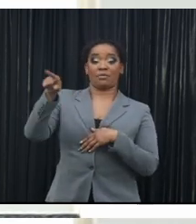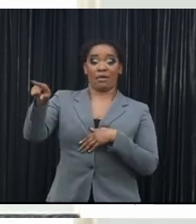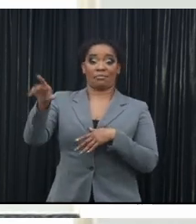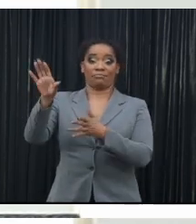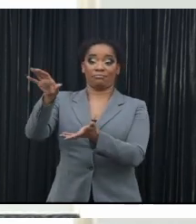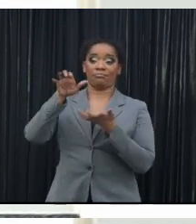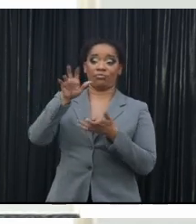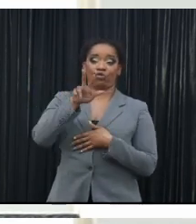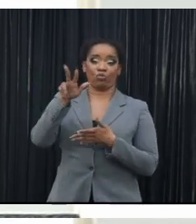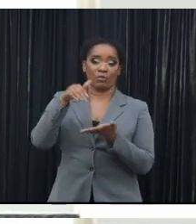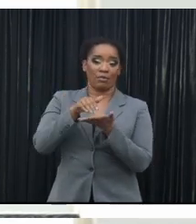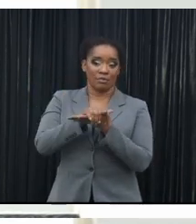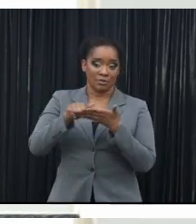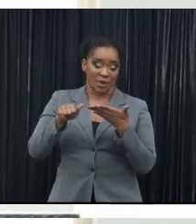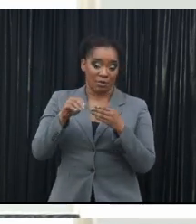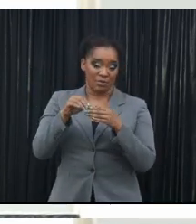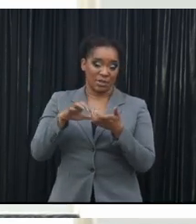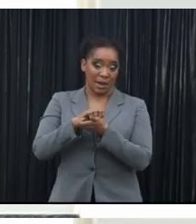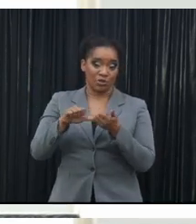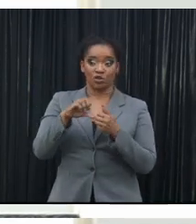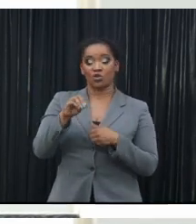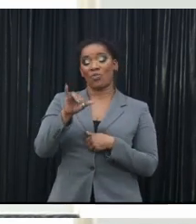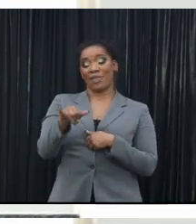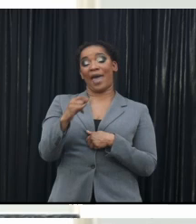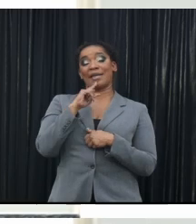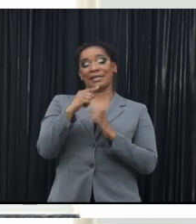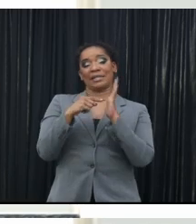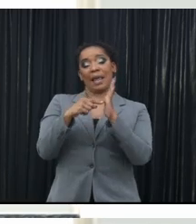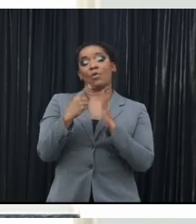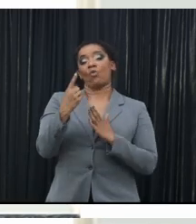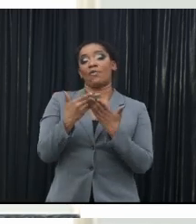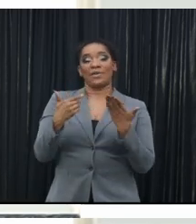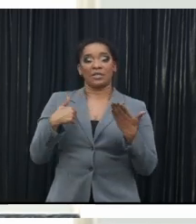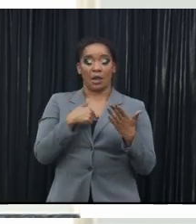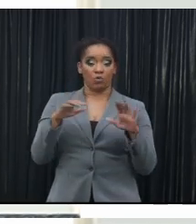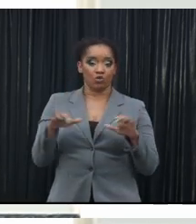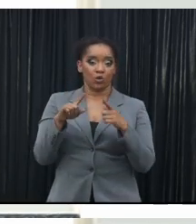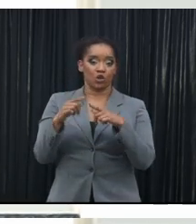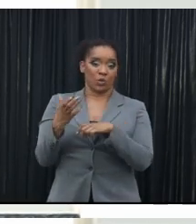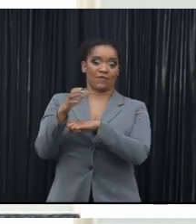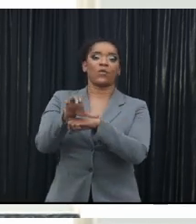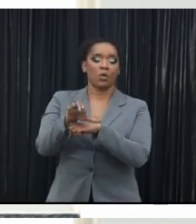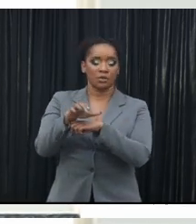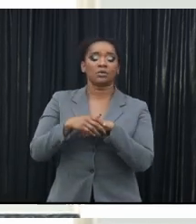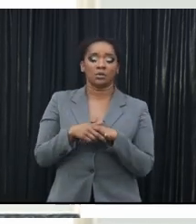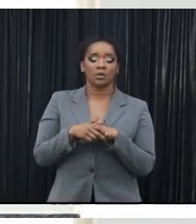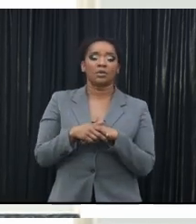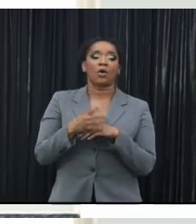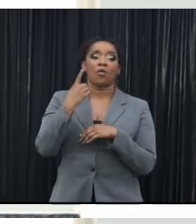in relief. So that is an example of one of the enforcement activities that can occur if an apartment